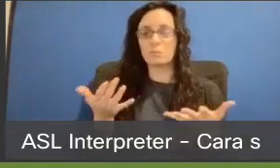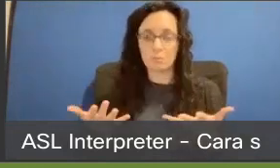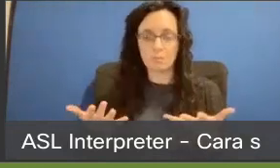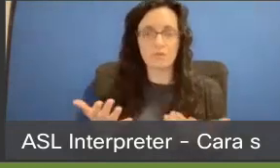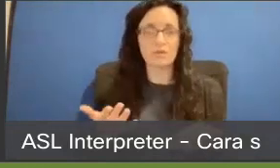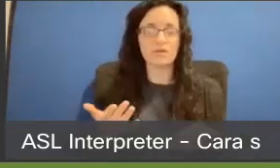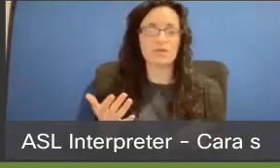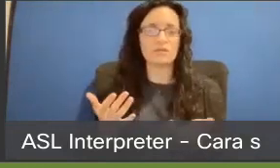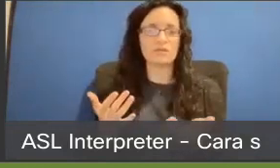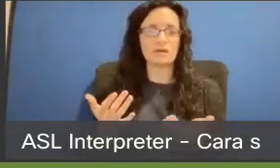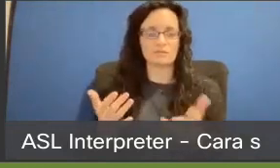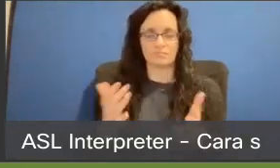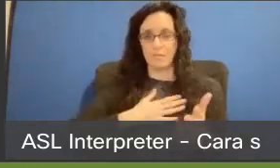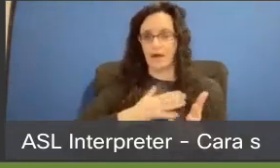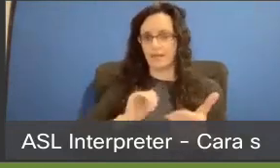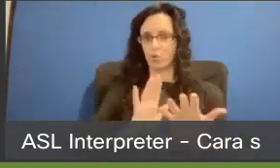this is,